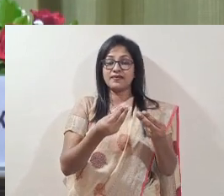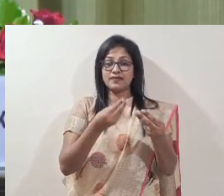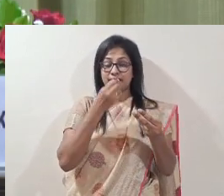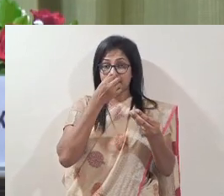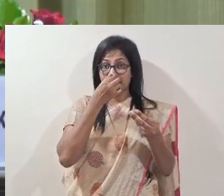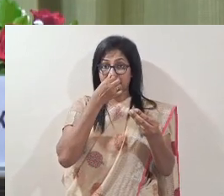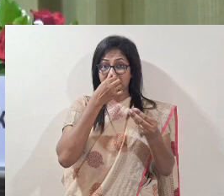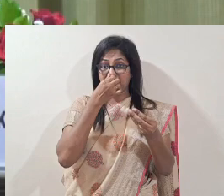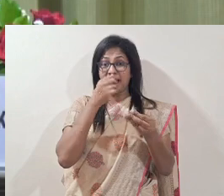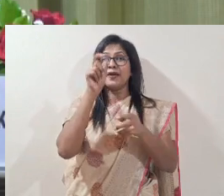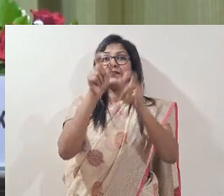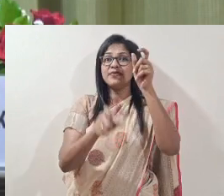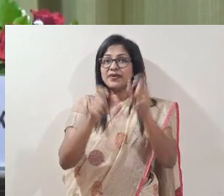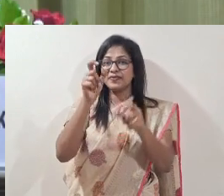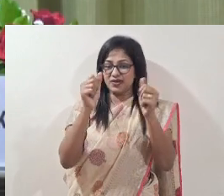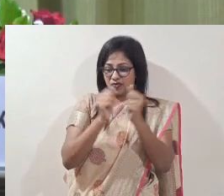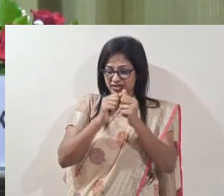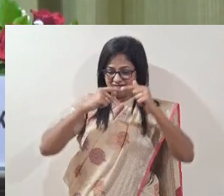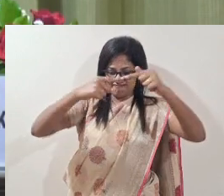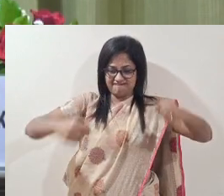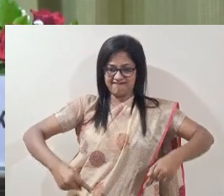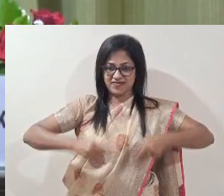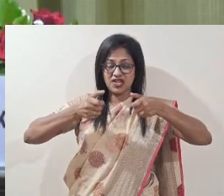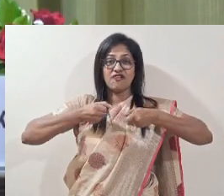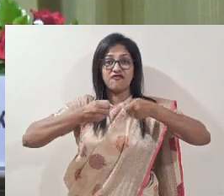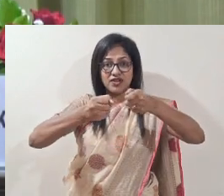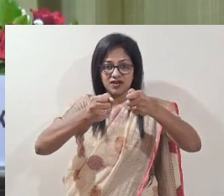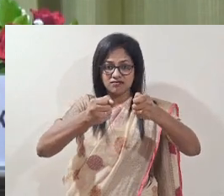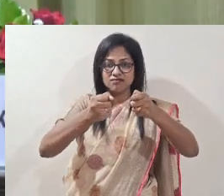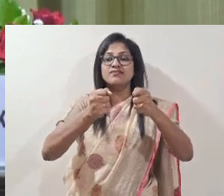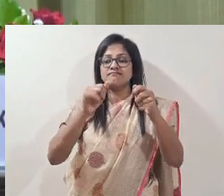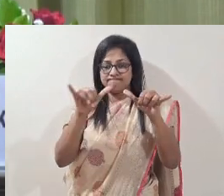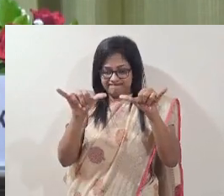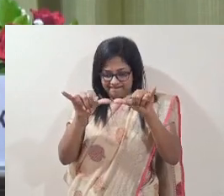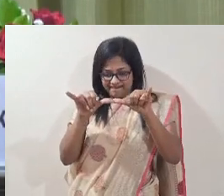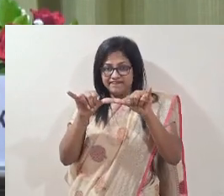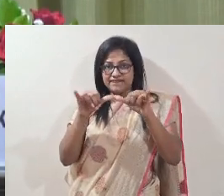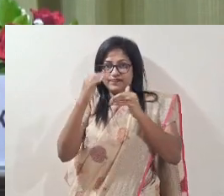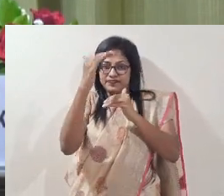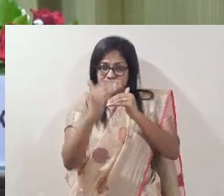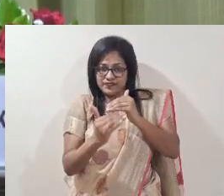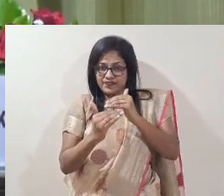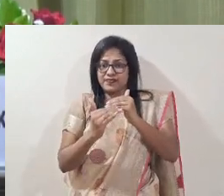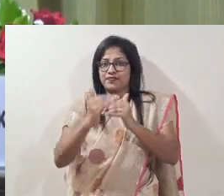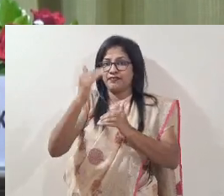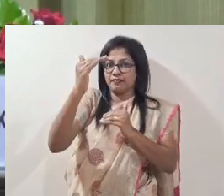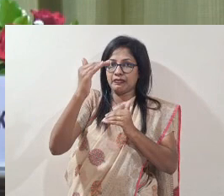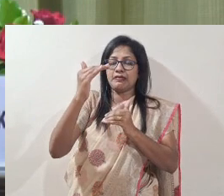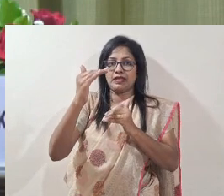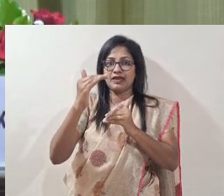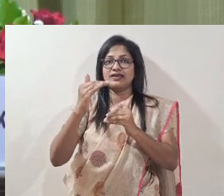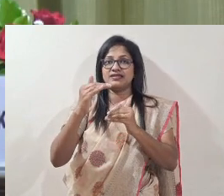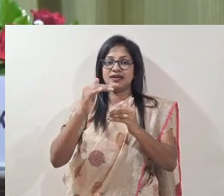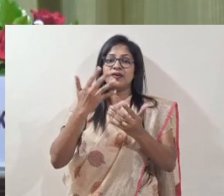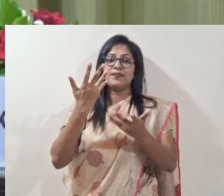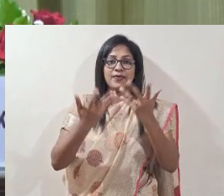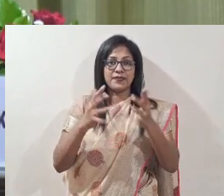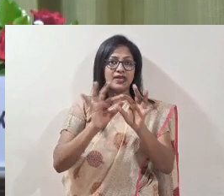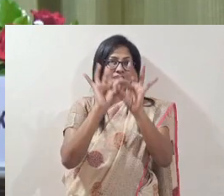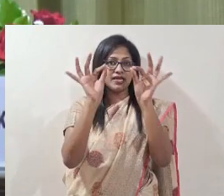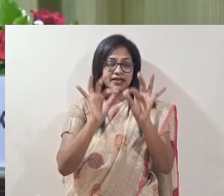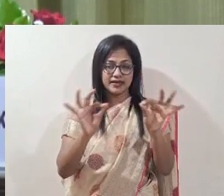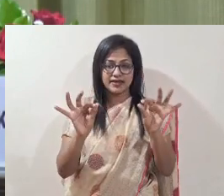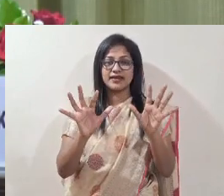can negotiate. What you call, in a different, both ways. So that